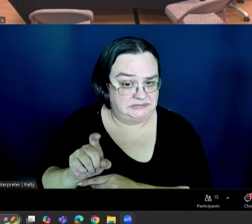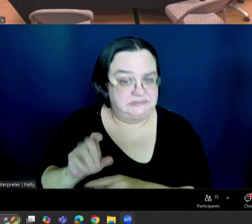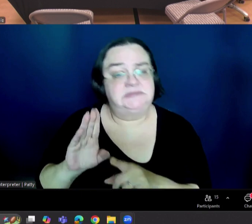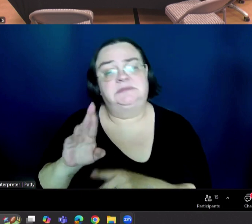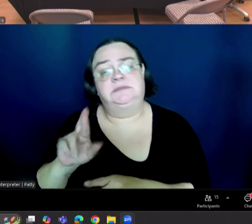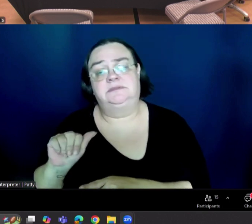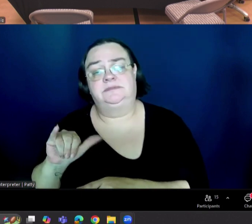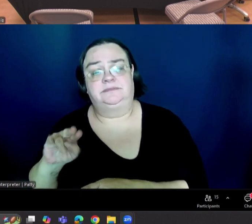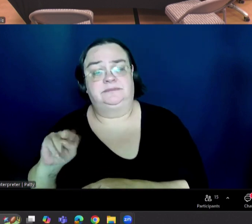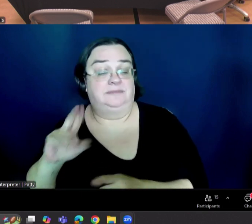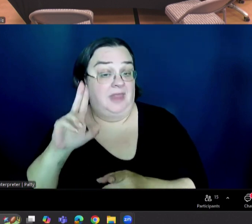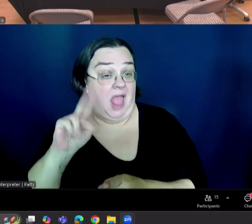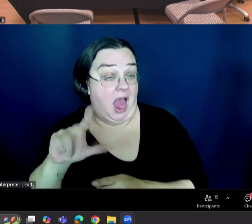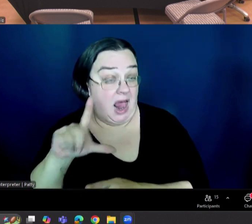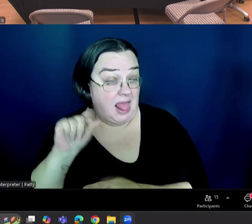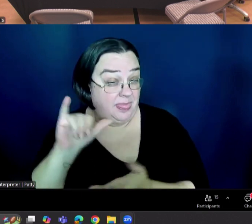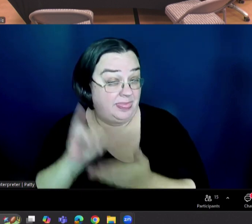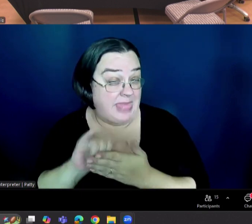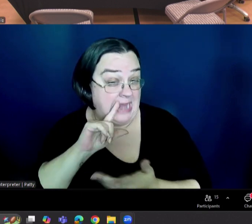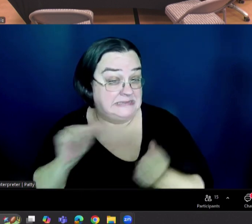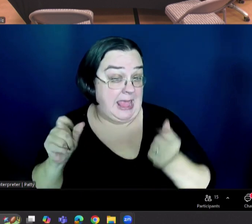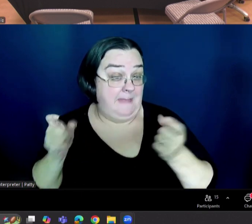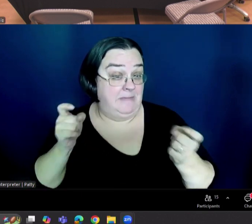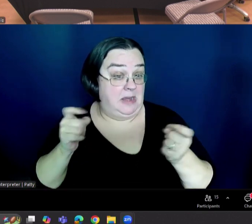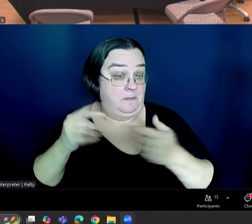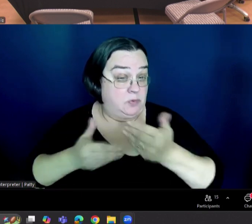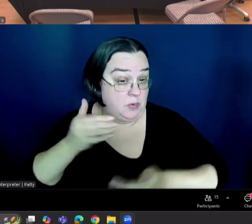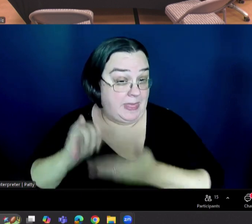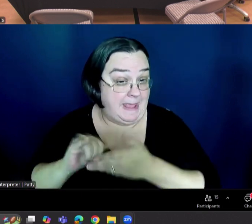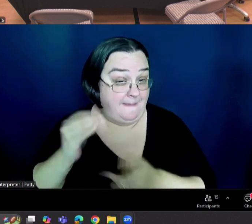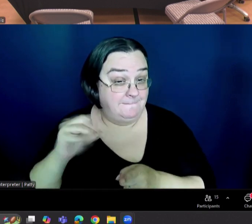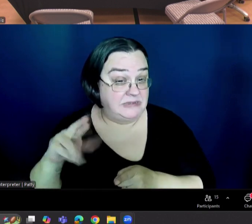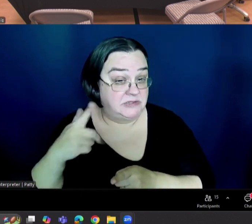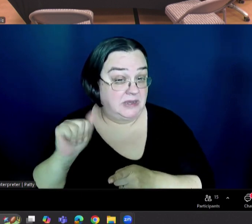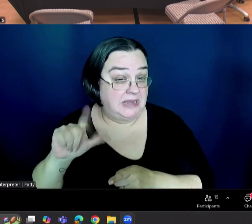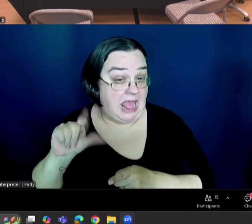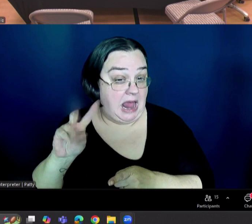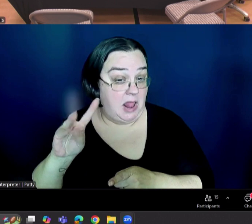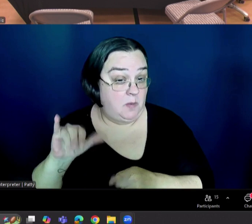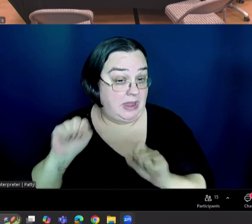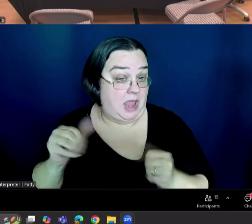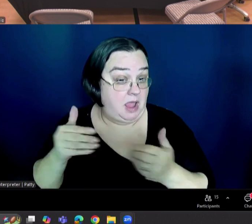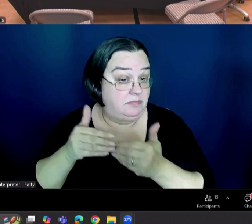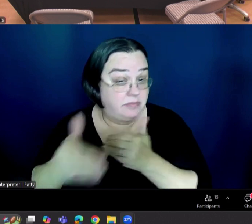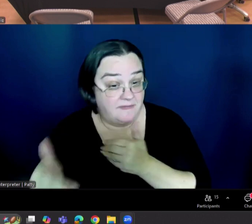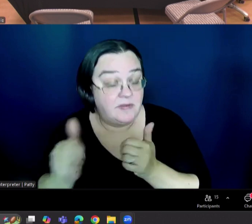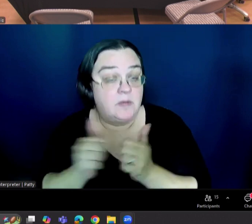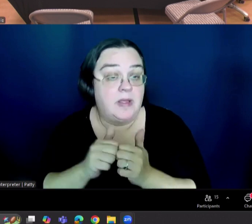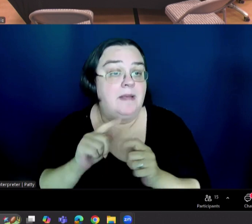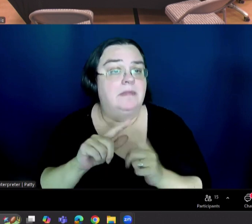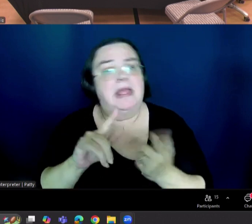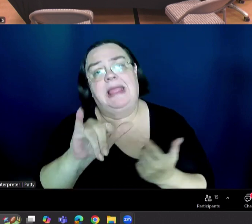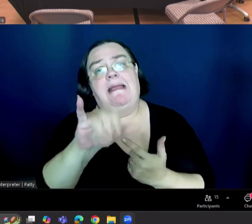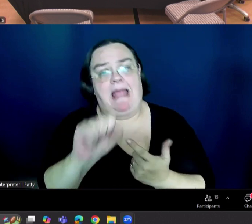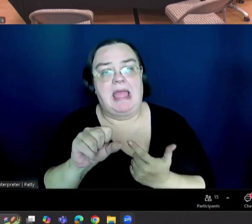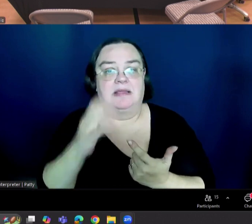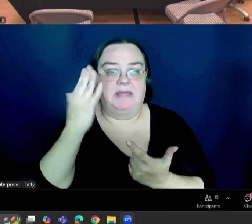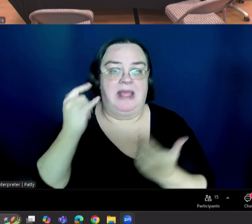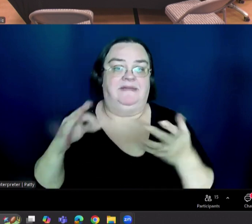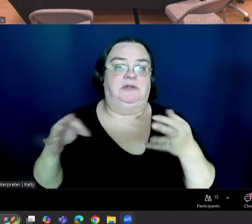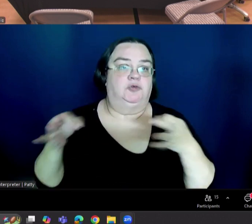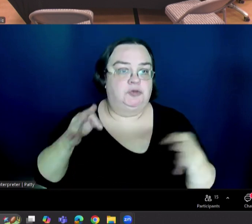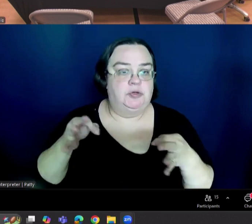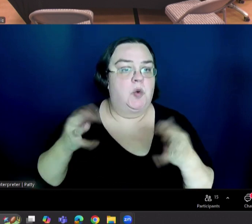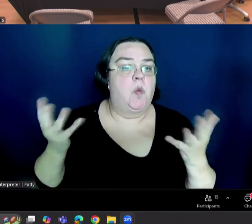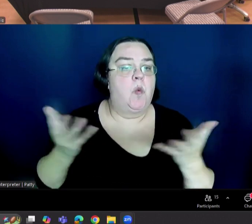Unless that's an administrative procedure that Mr. Galloway could move forward with, yes, given the description of what the next